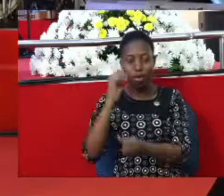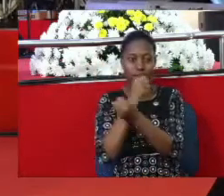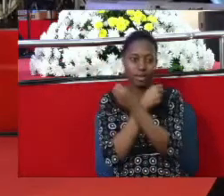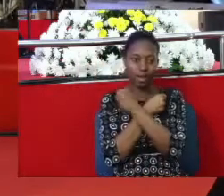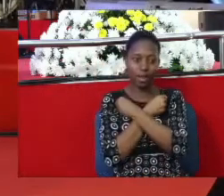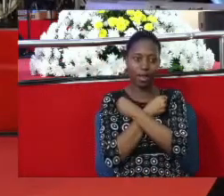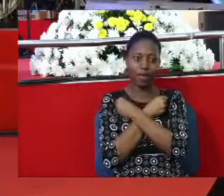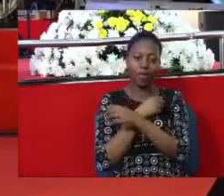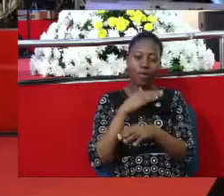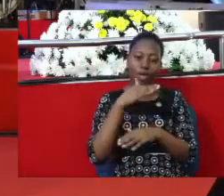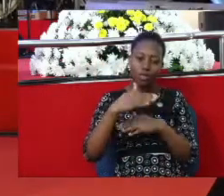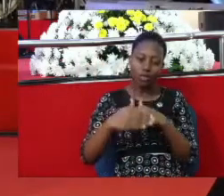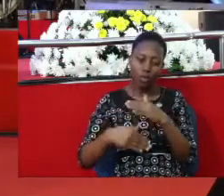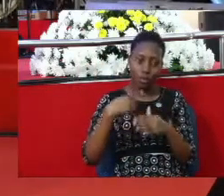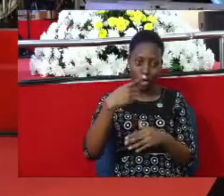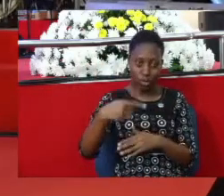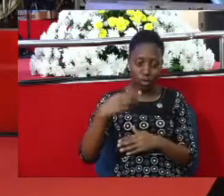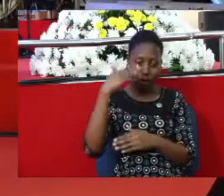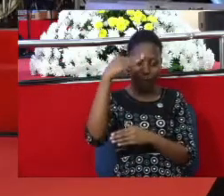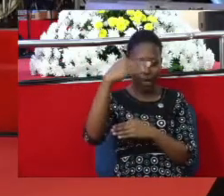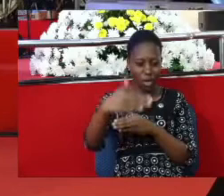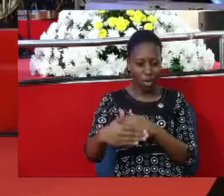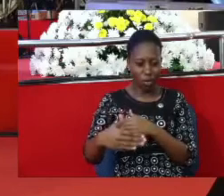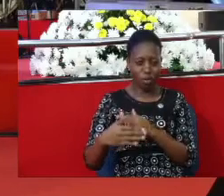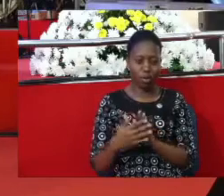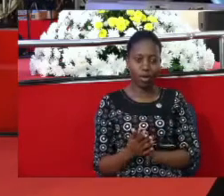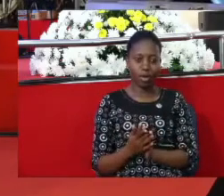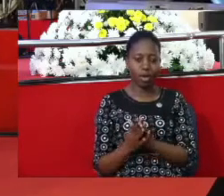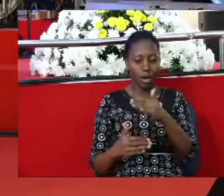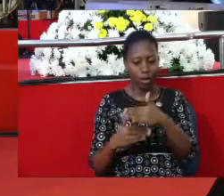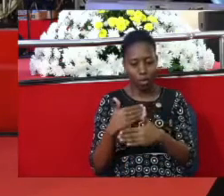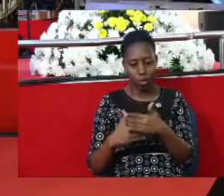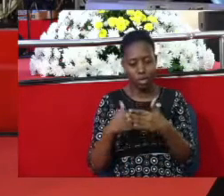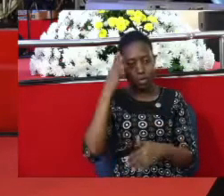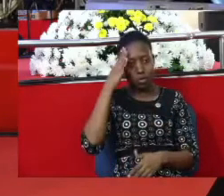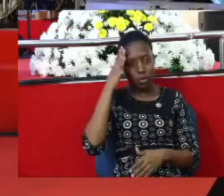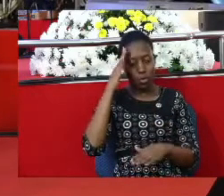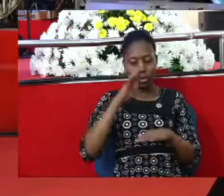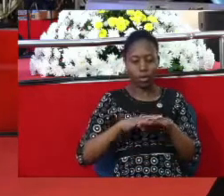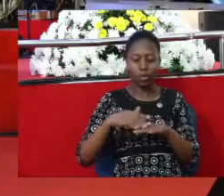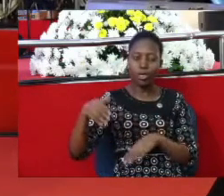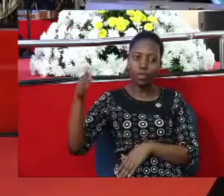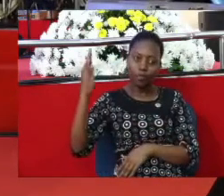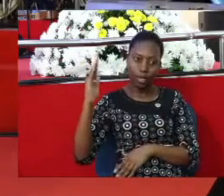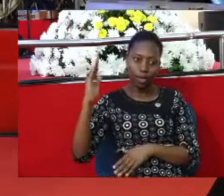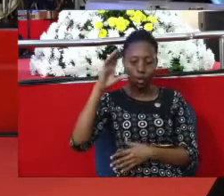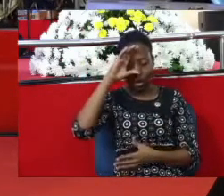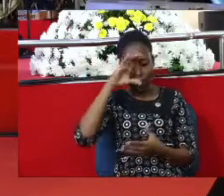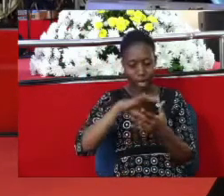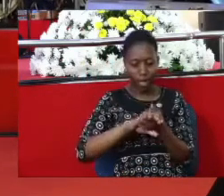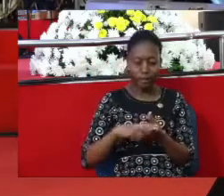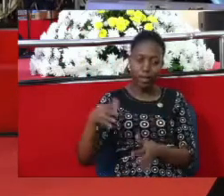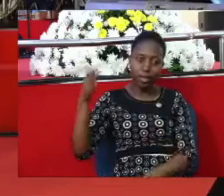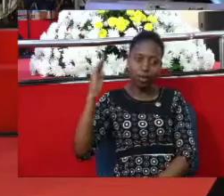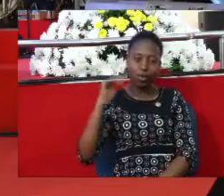beyond. I'm going to go closer and know the goodness of the Lord. Believe in the God who does